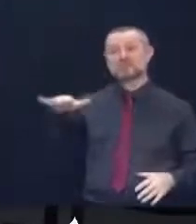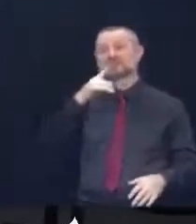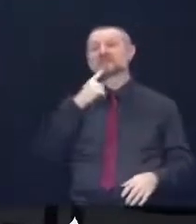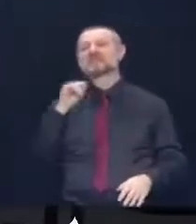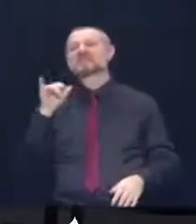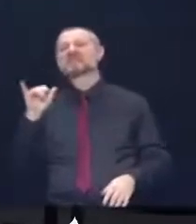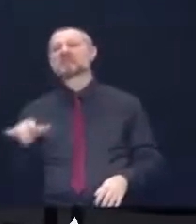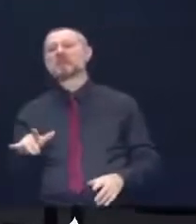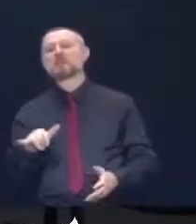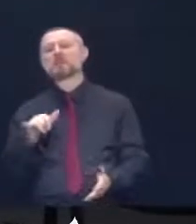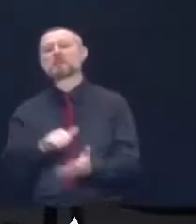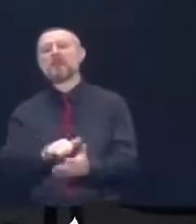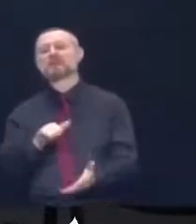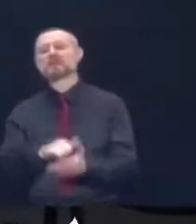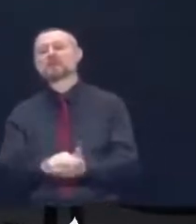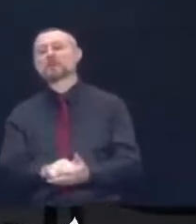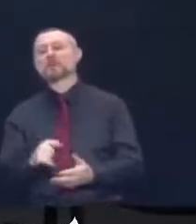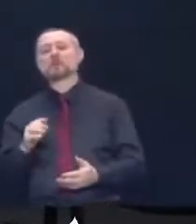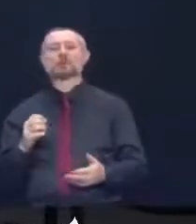impossible to